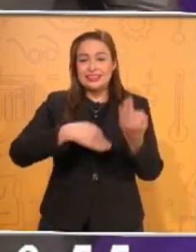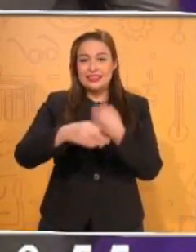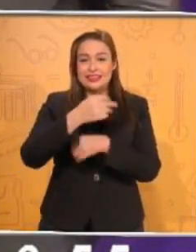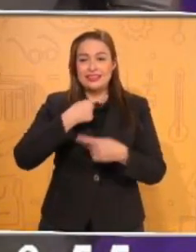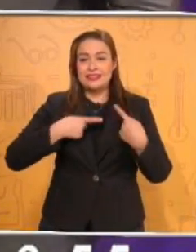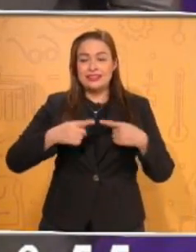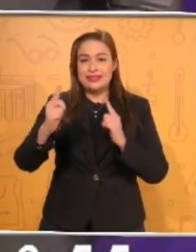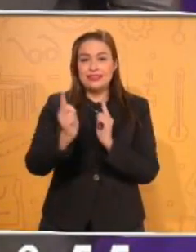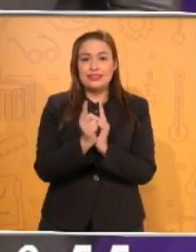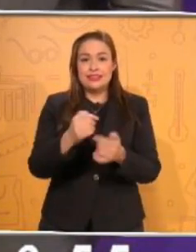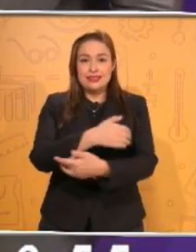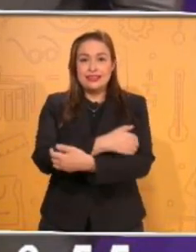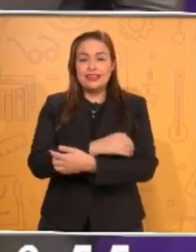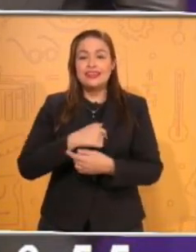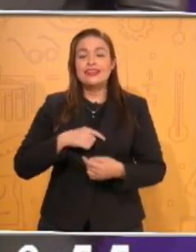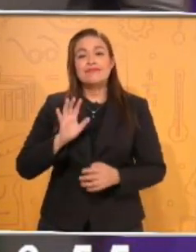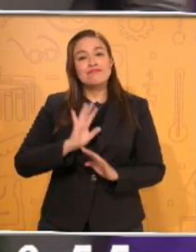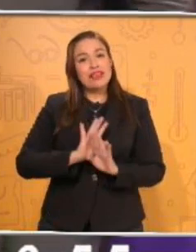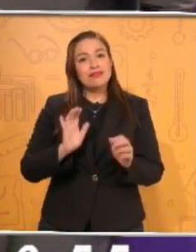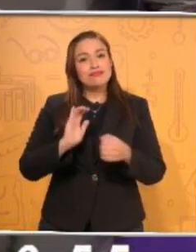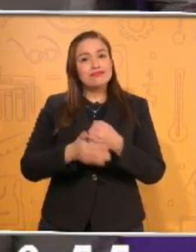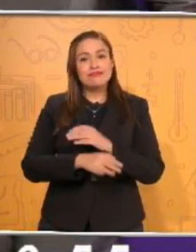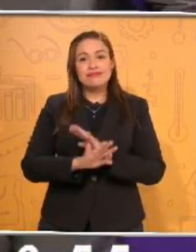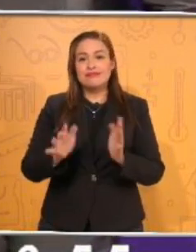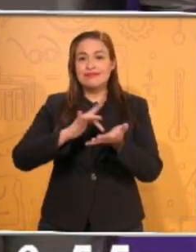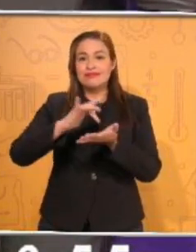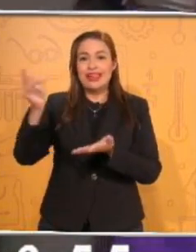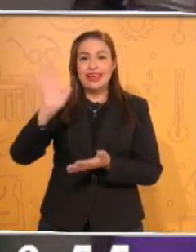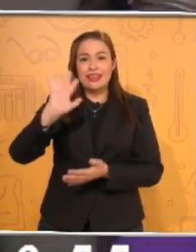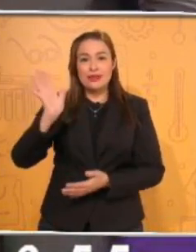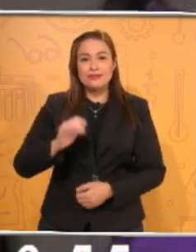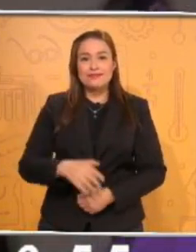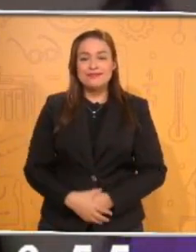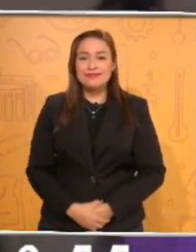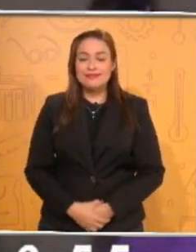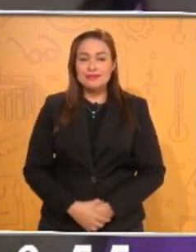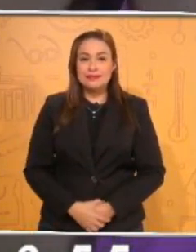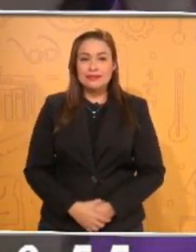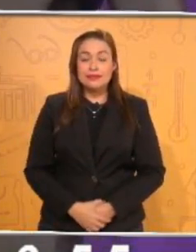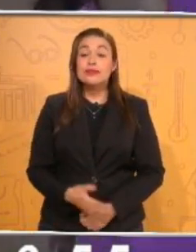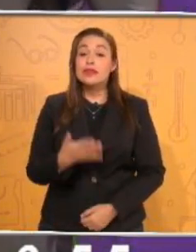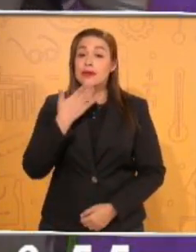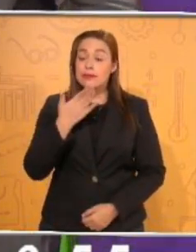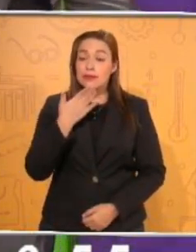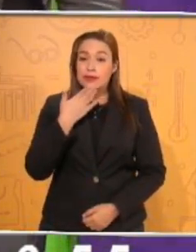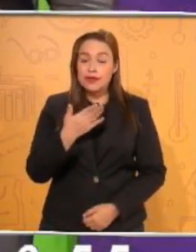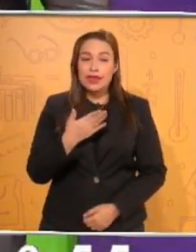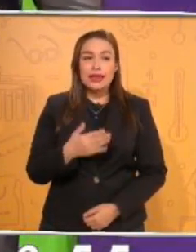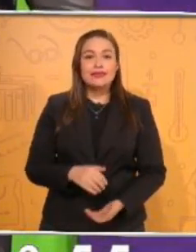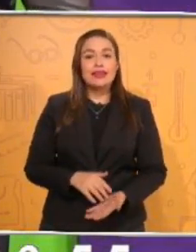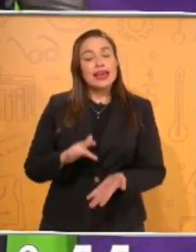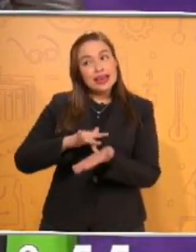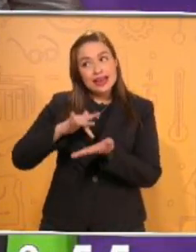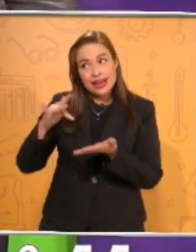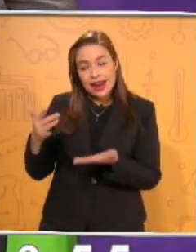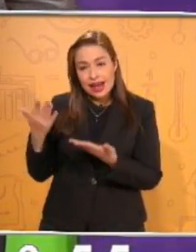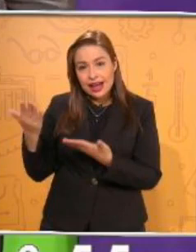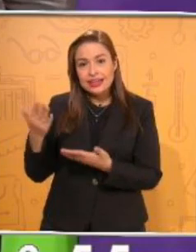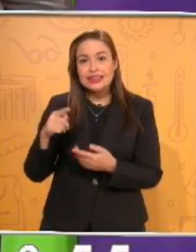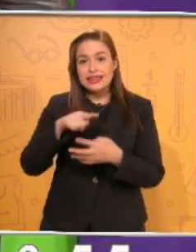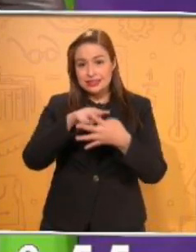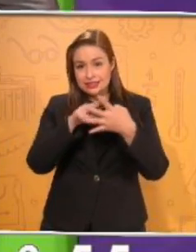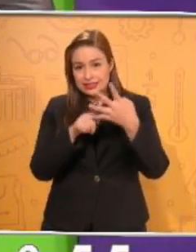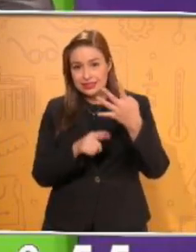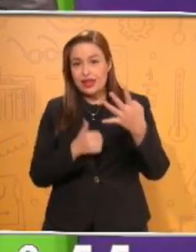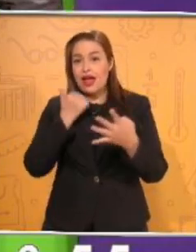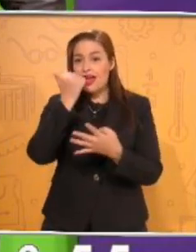And that was it. Thank you. Okay, so special thanks to Marifer, Megan,